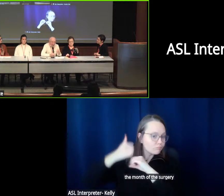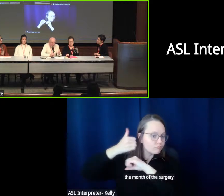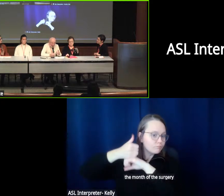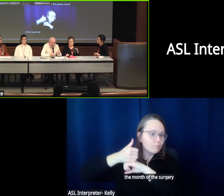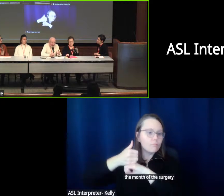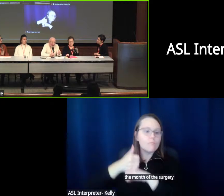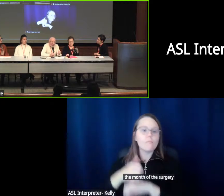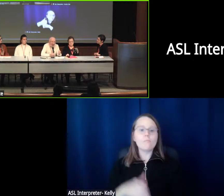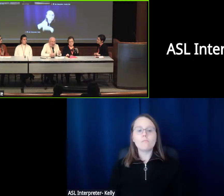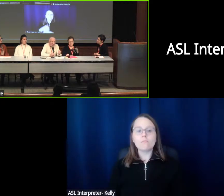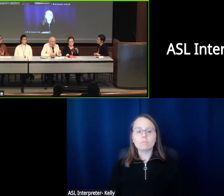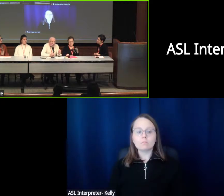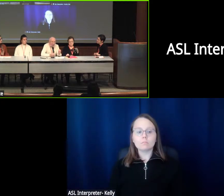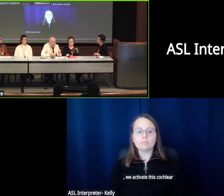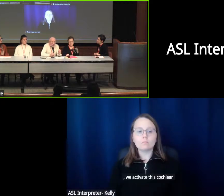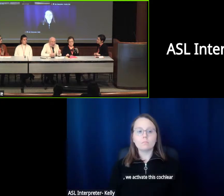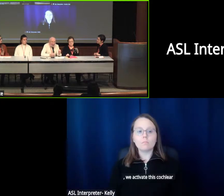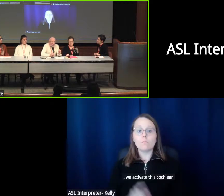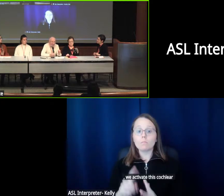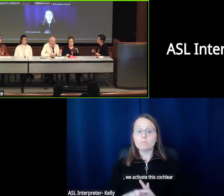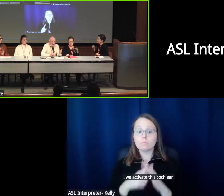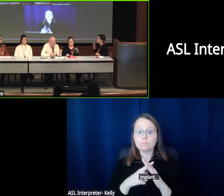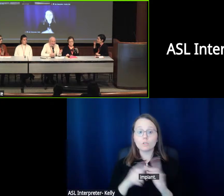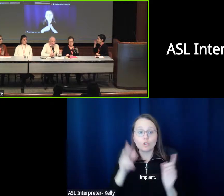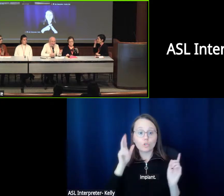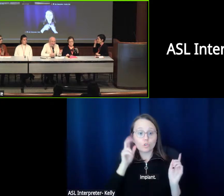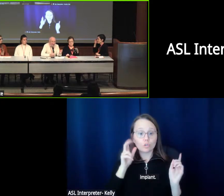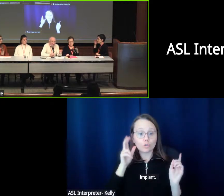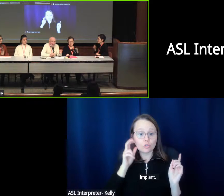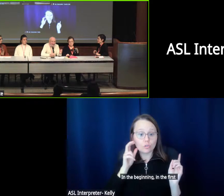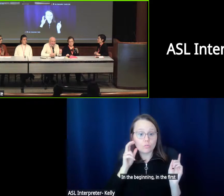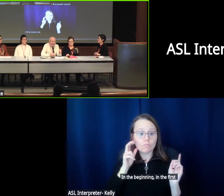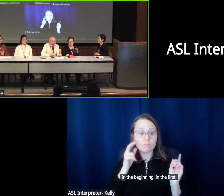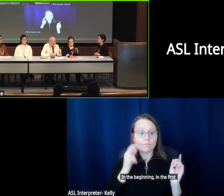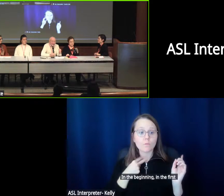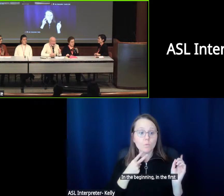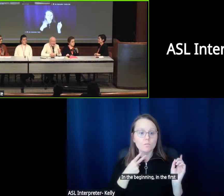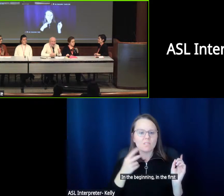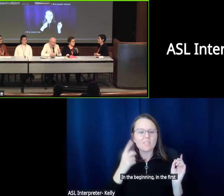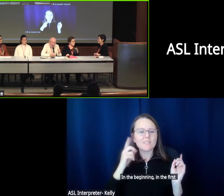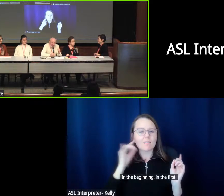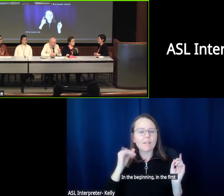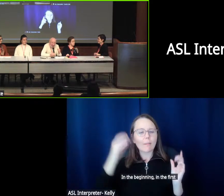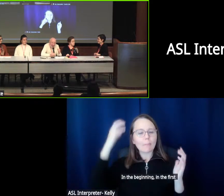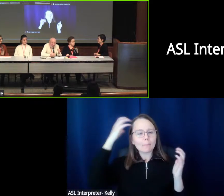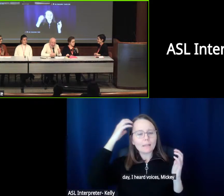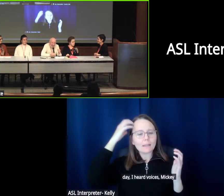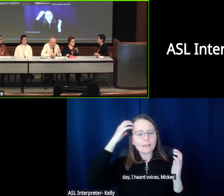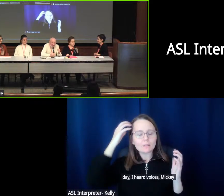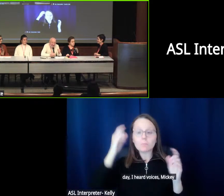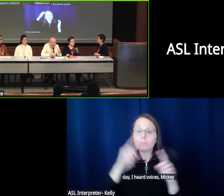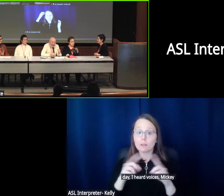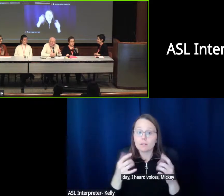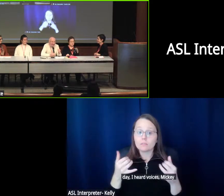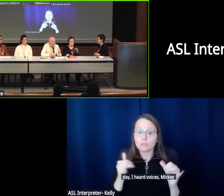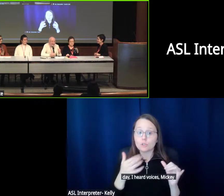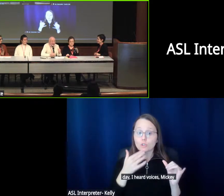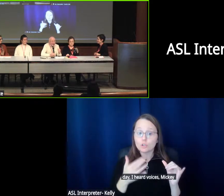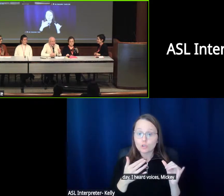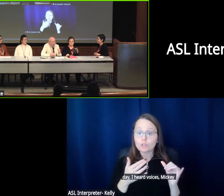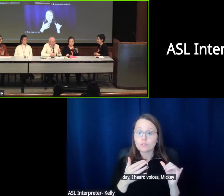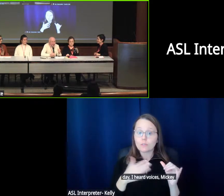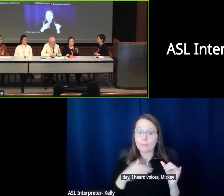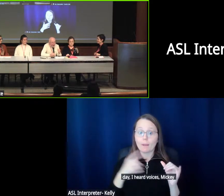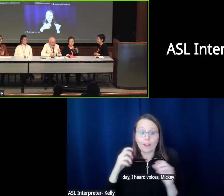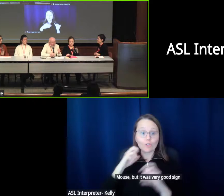the first day, I heard voices as a Mickey Mouse, but it was very good sign that my